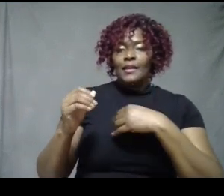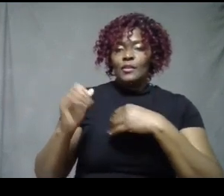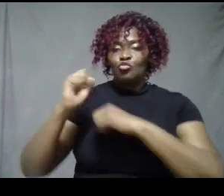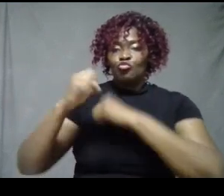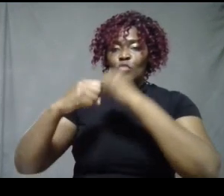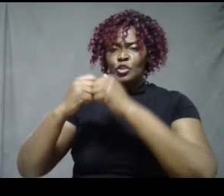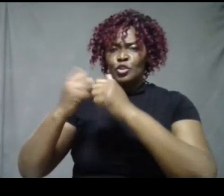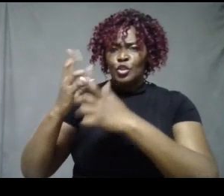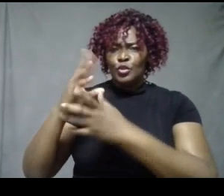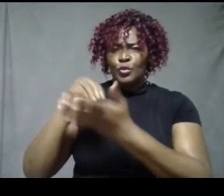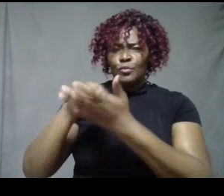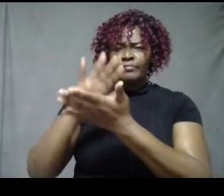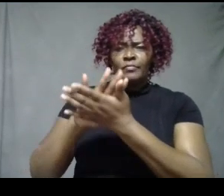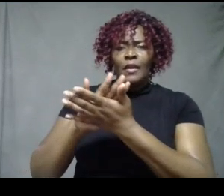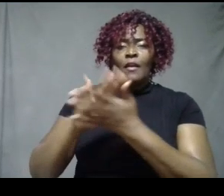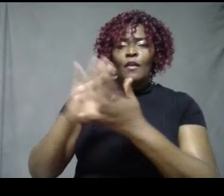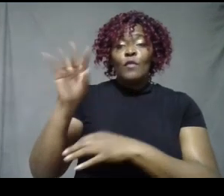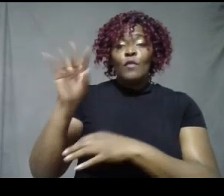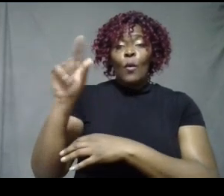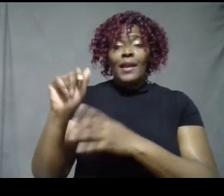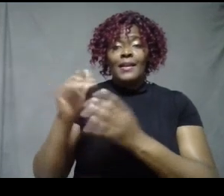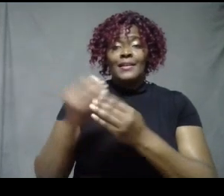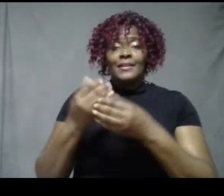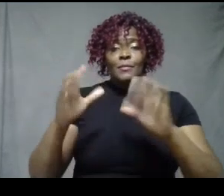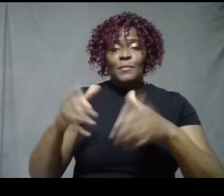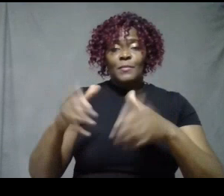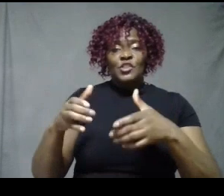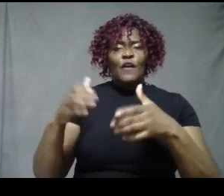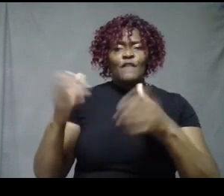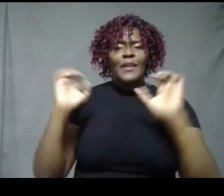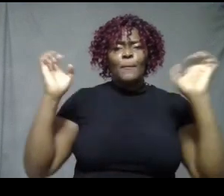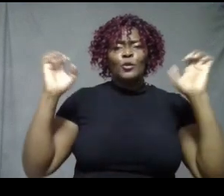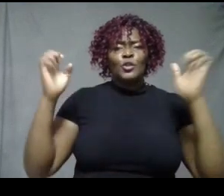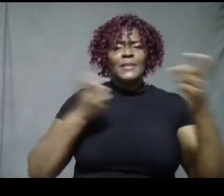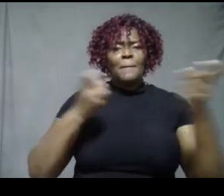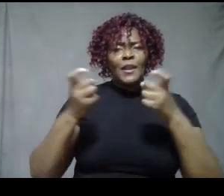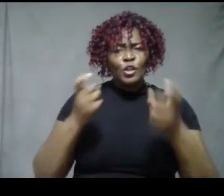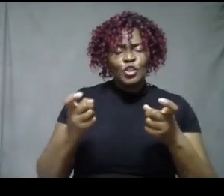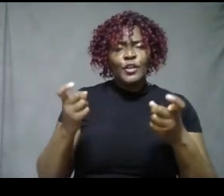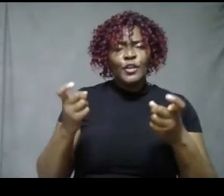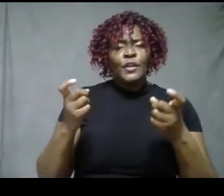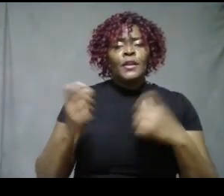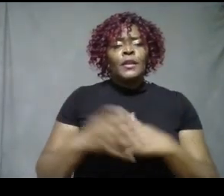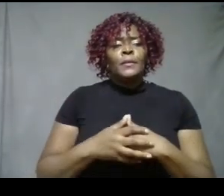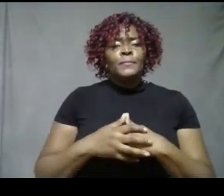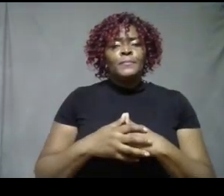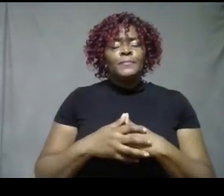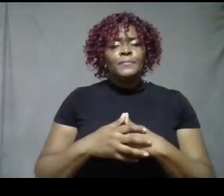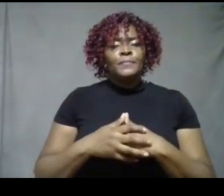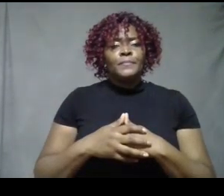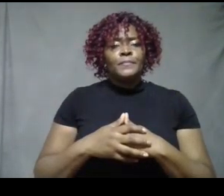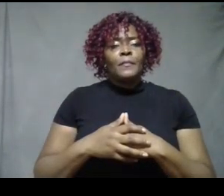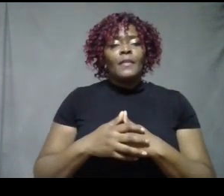Florida Division of Emergency Management for the Heart of Boynton Infrastructure Retrofit, and authorize the execution by appropriate city officials